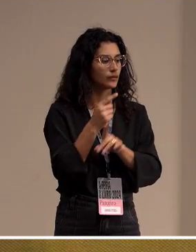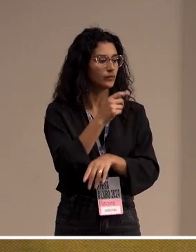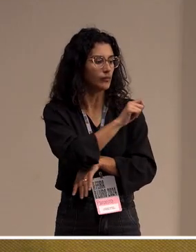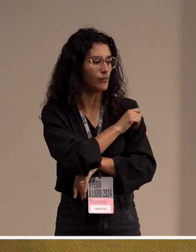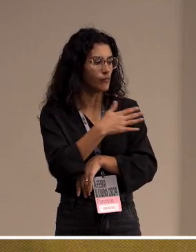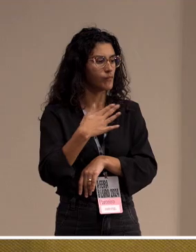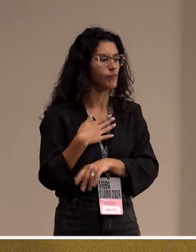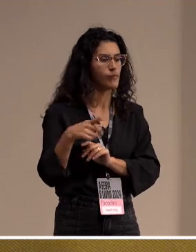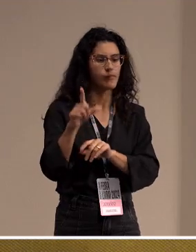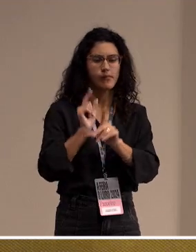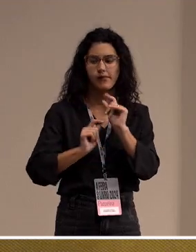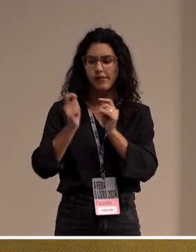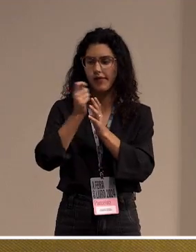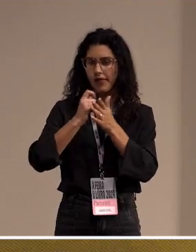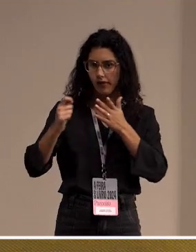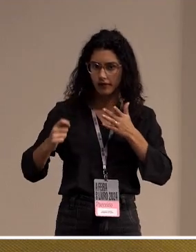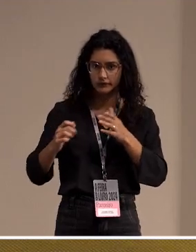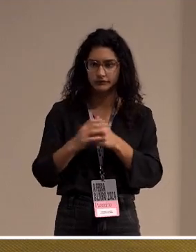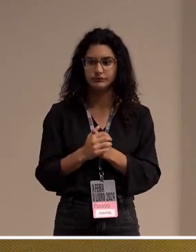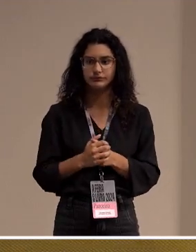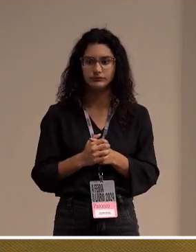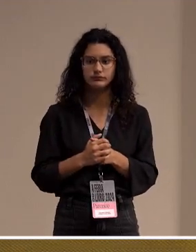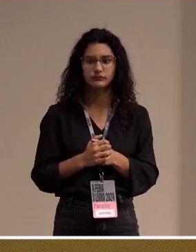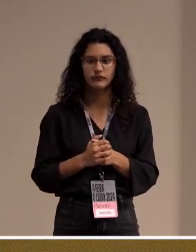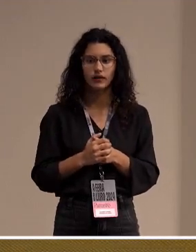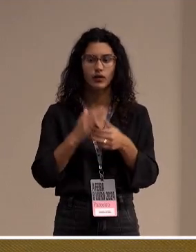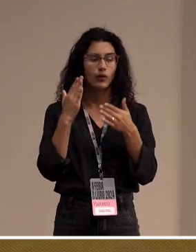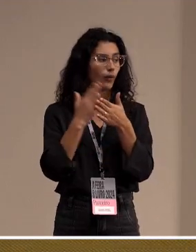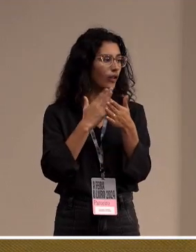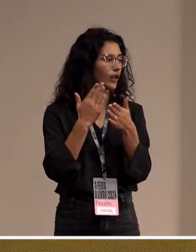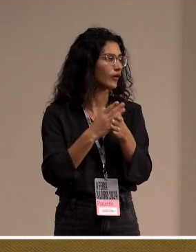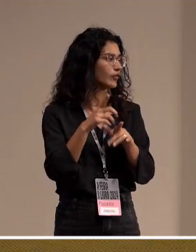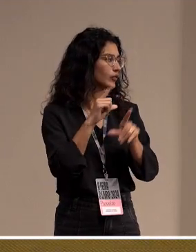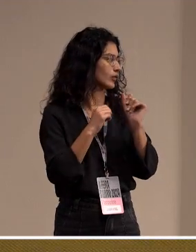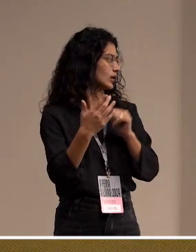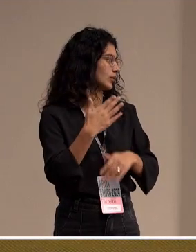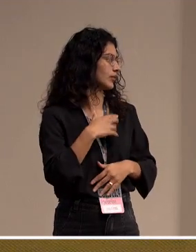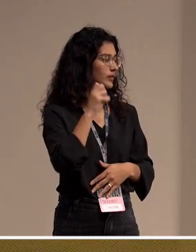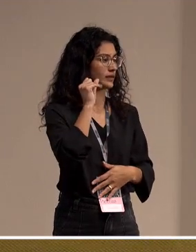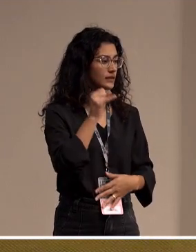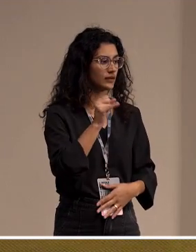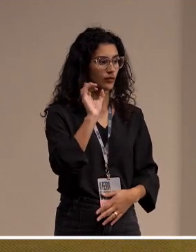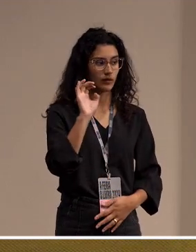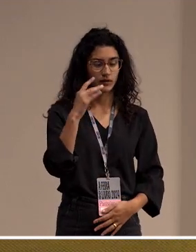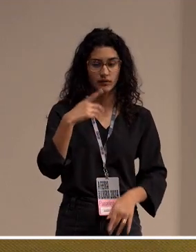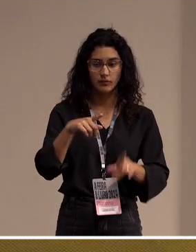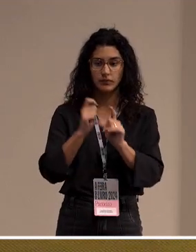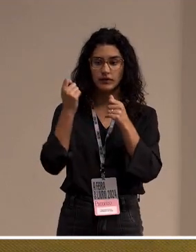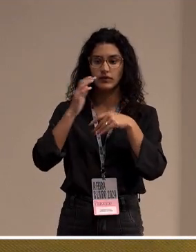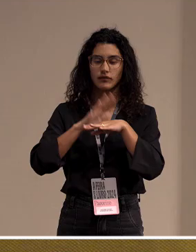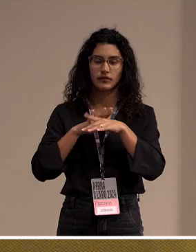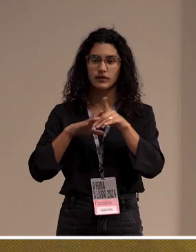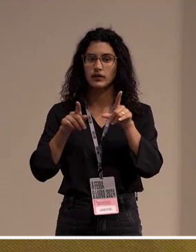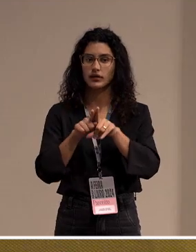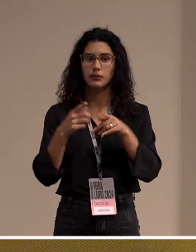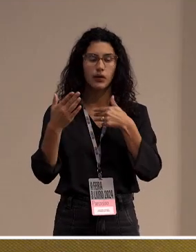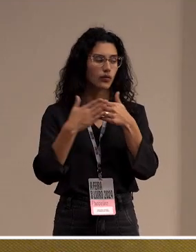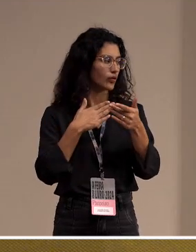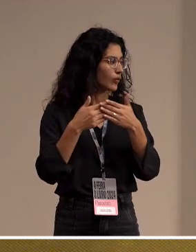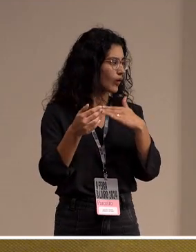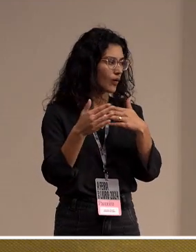writing chose me. And if writing chose you, you've got to do it, regardless of the odds. You have to do this work.